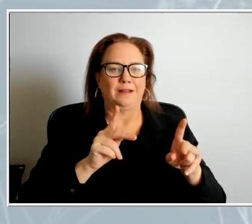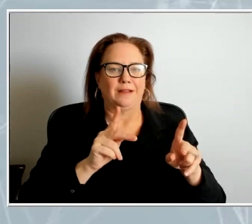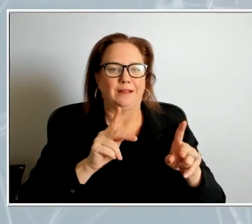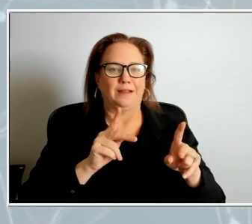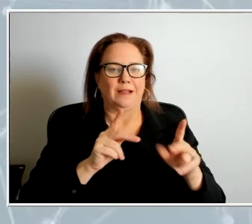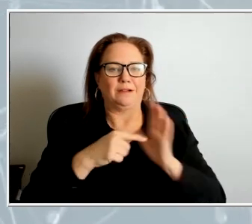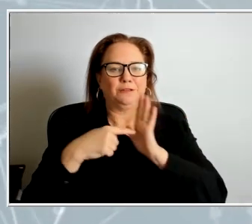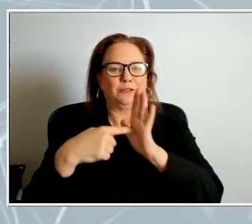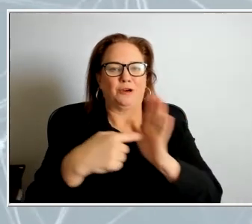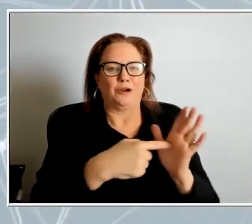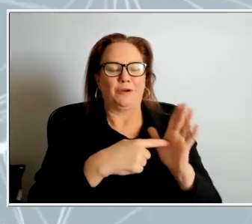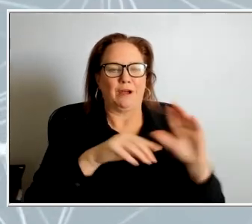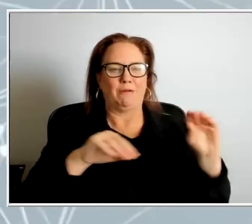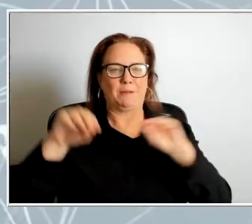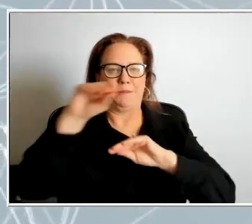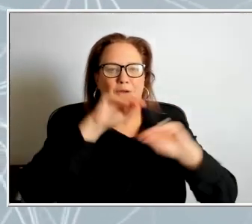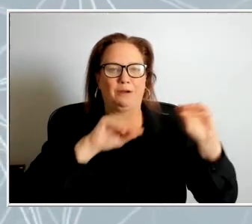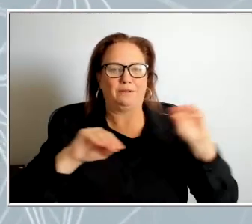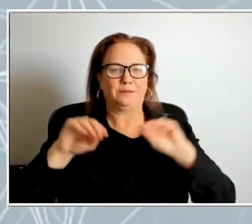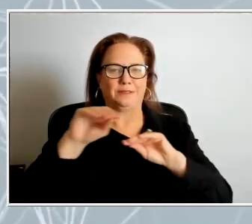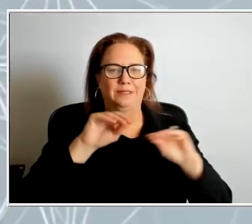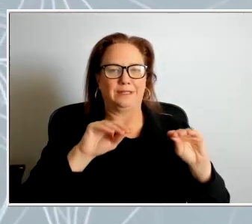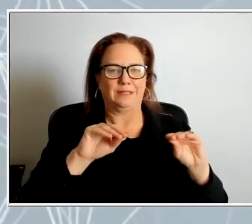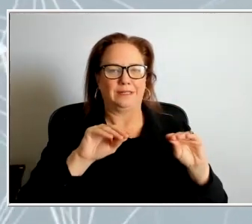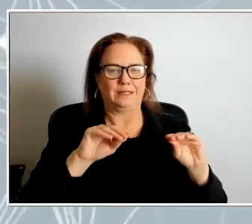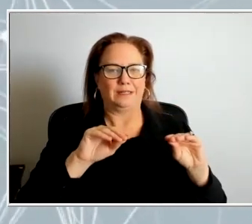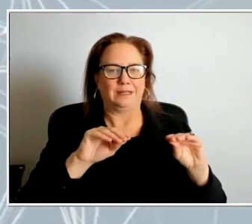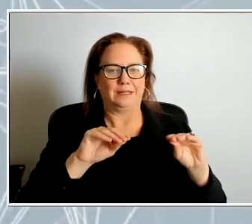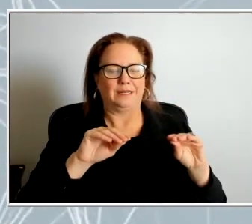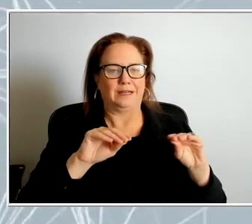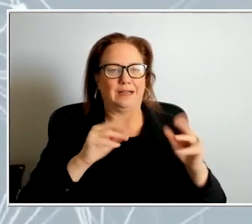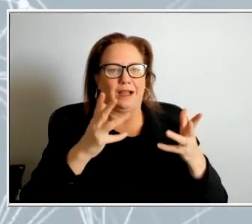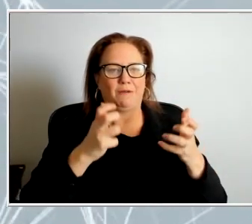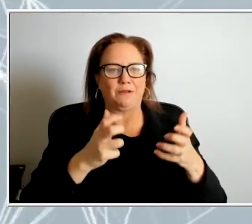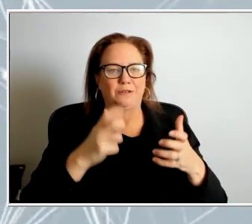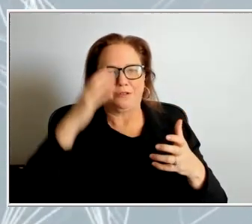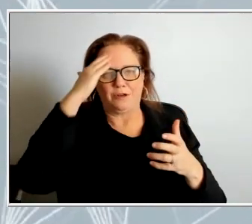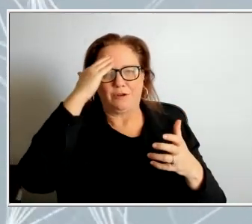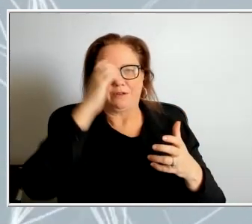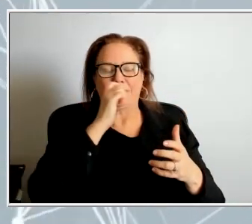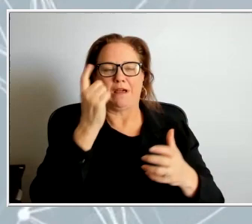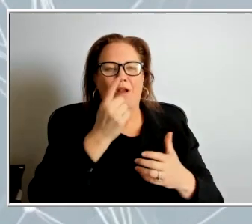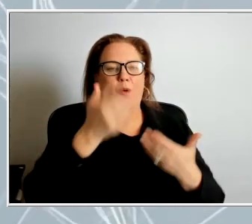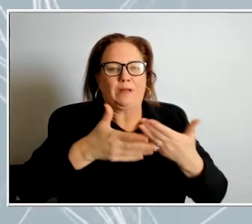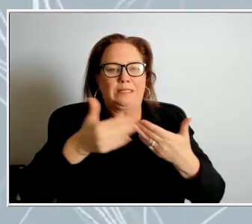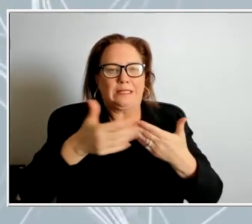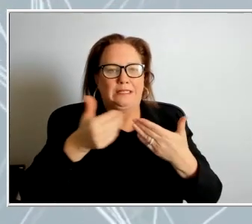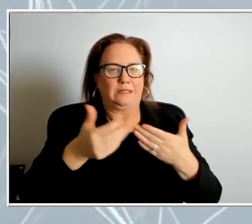how it moves. But I just want you all to know it's not always easy, no